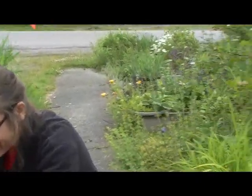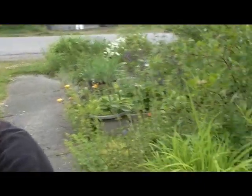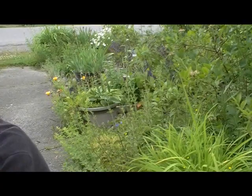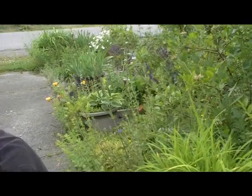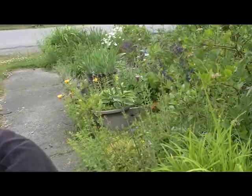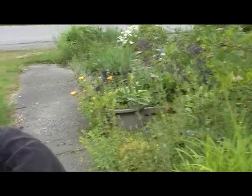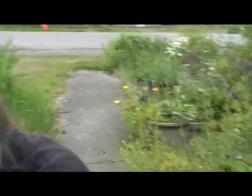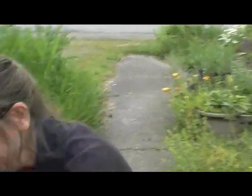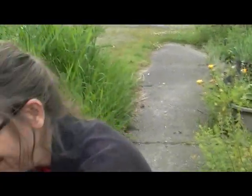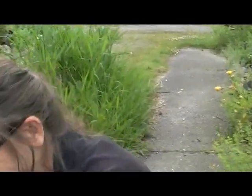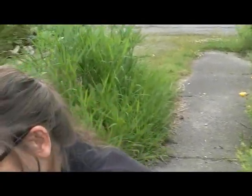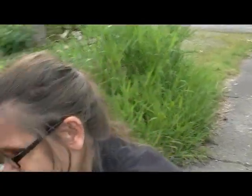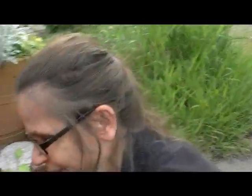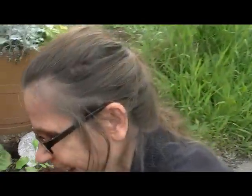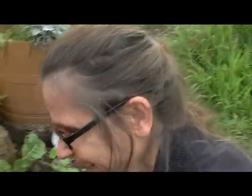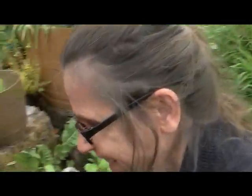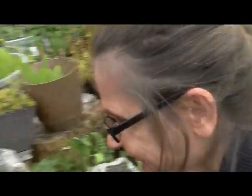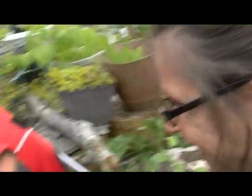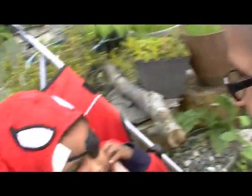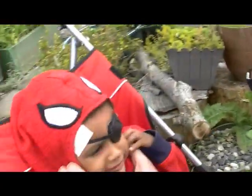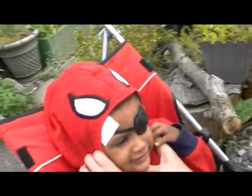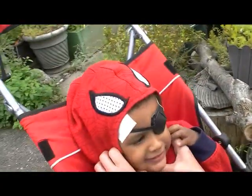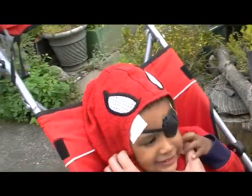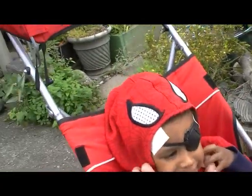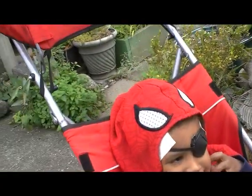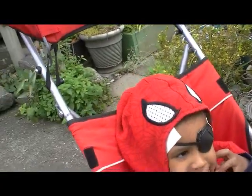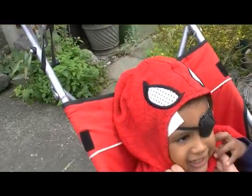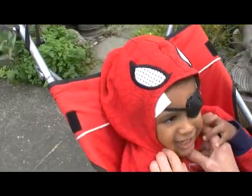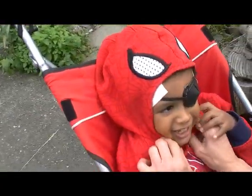on. There we go. And we didn't even see his face.